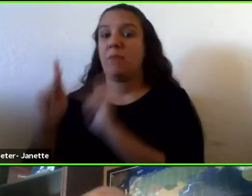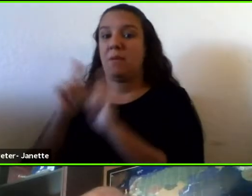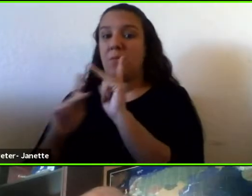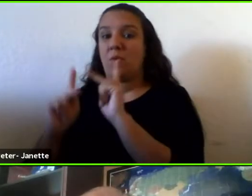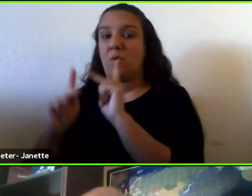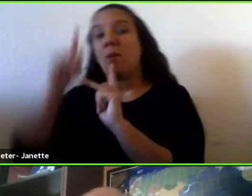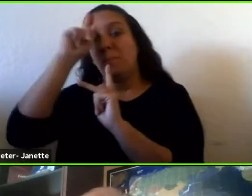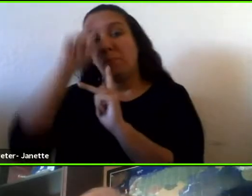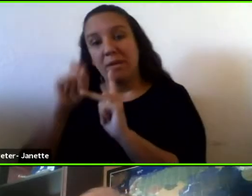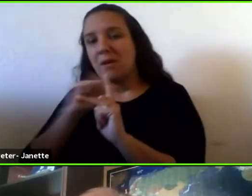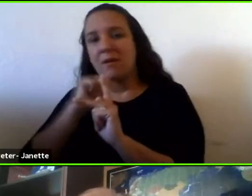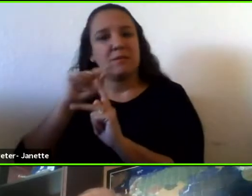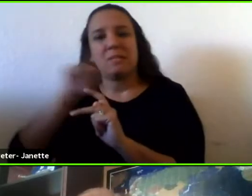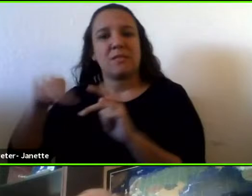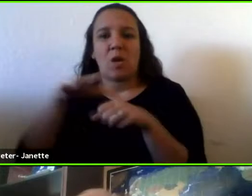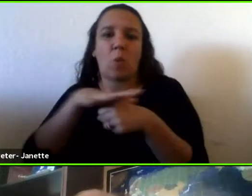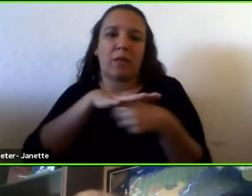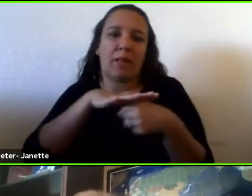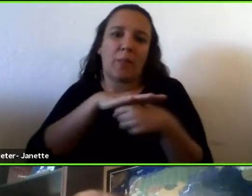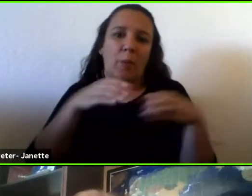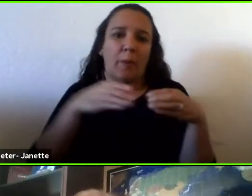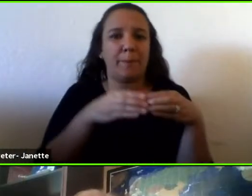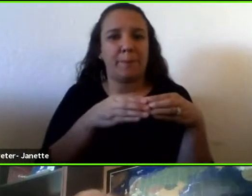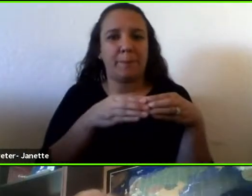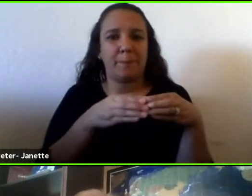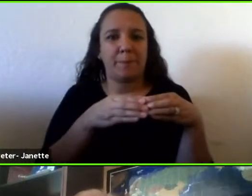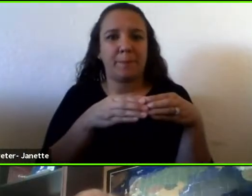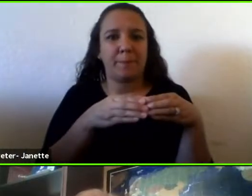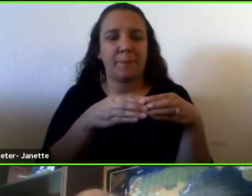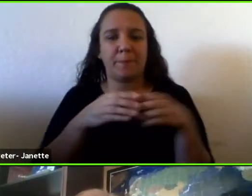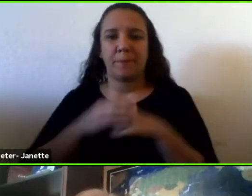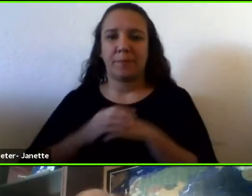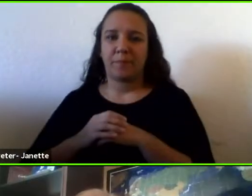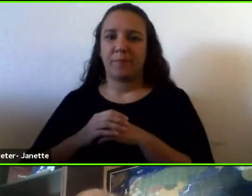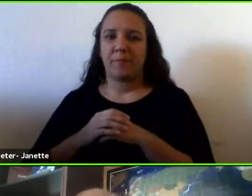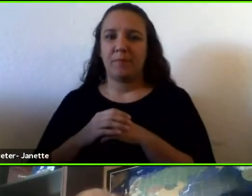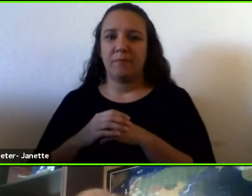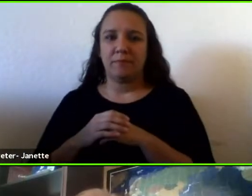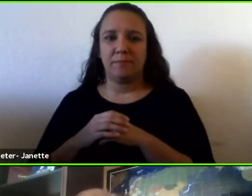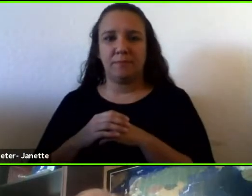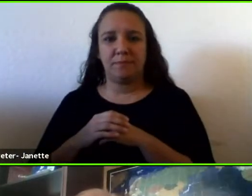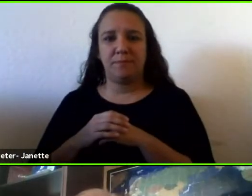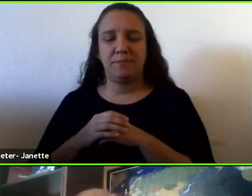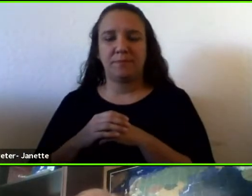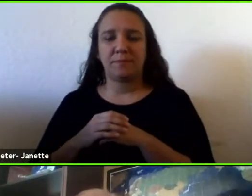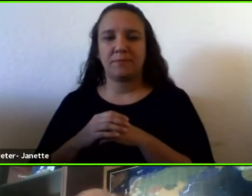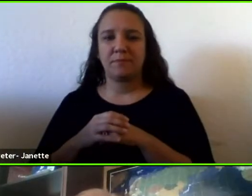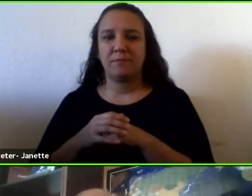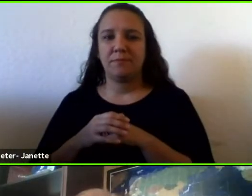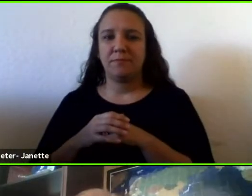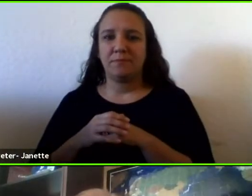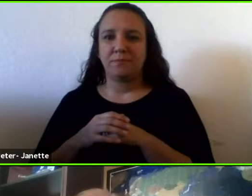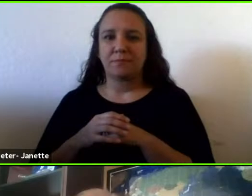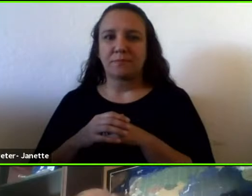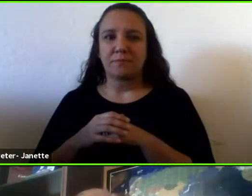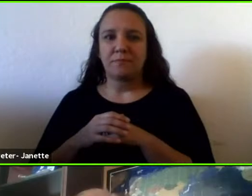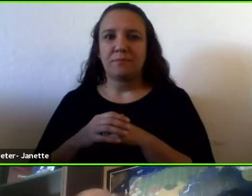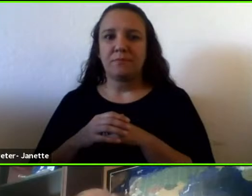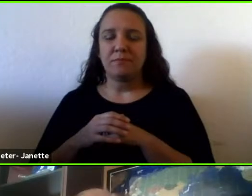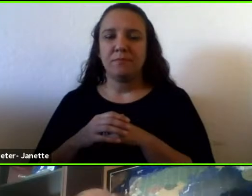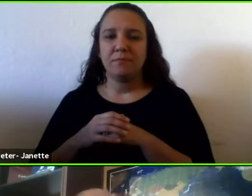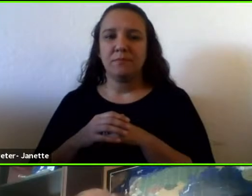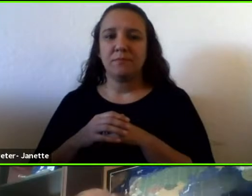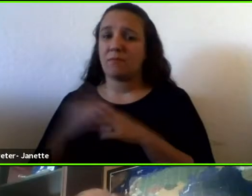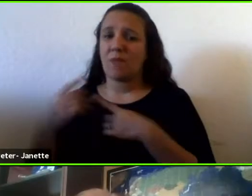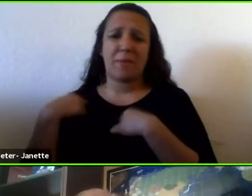for my business. And I was ready to do a lot of these things before people were even thinking of going live on Zoom and so forth. I've been doing